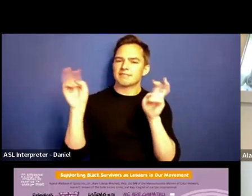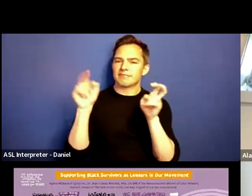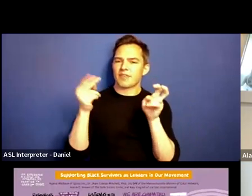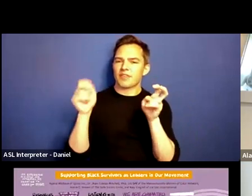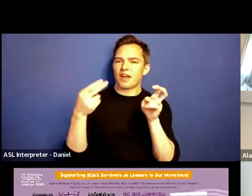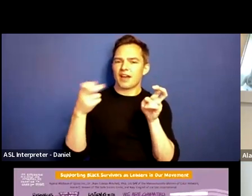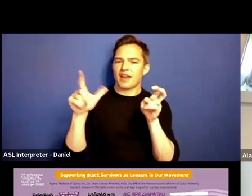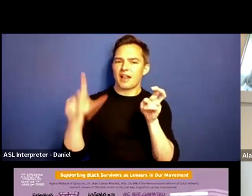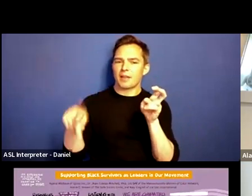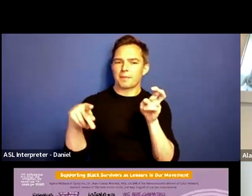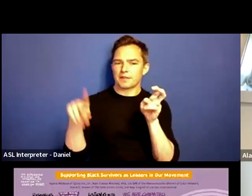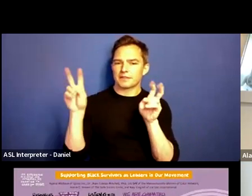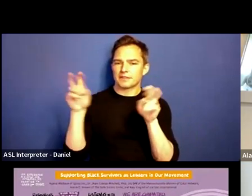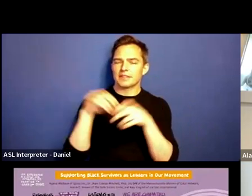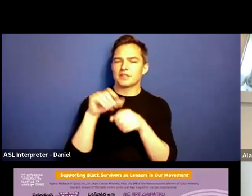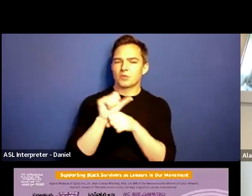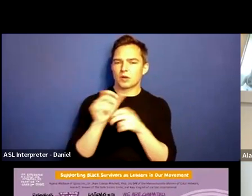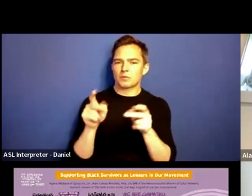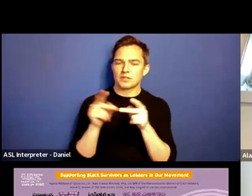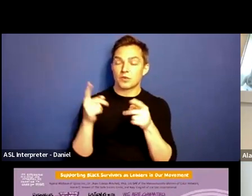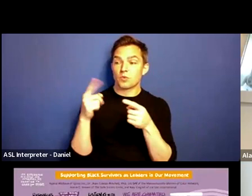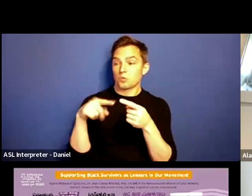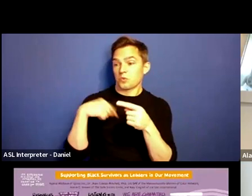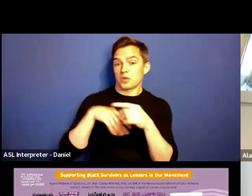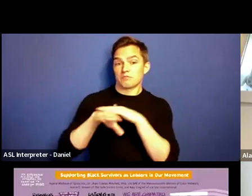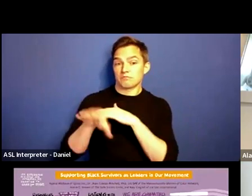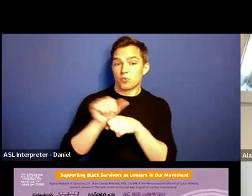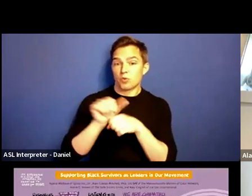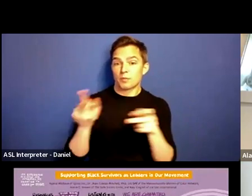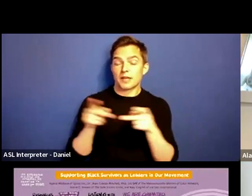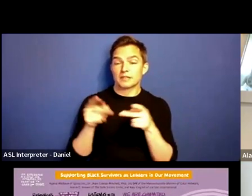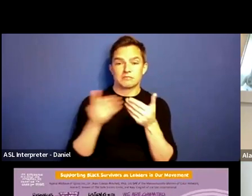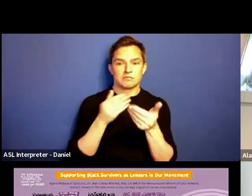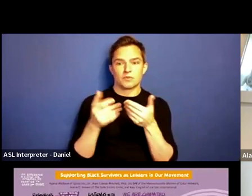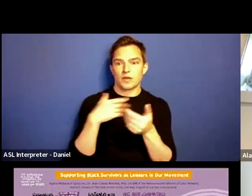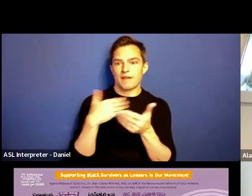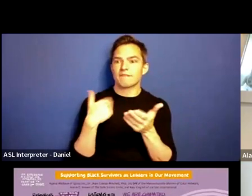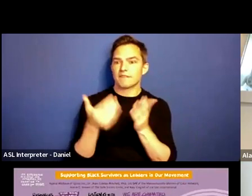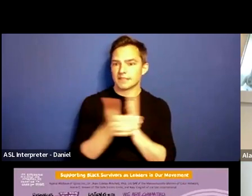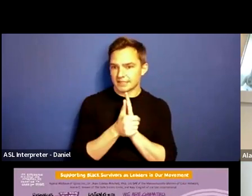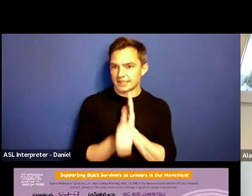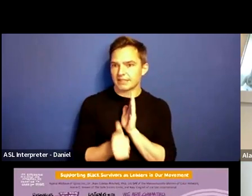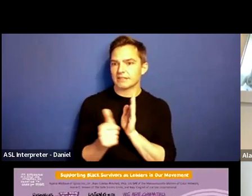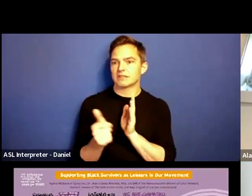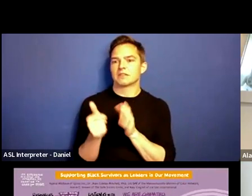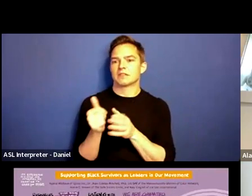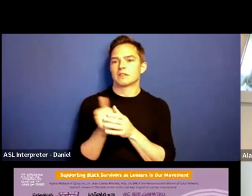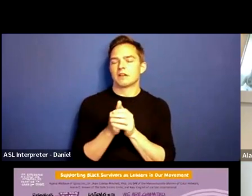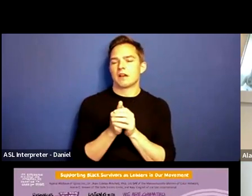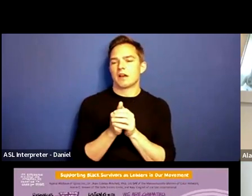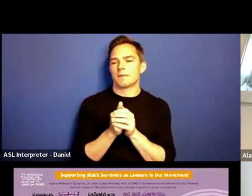So for us, when we get into the workplace, even if we have the skill sets and the